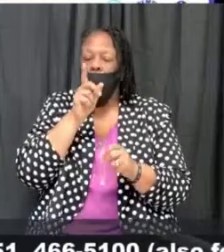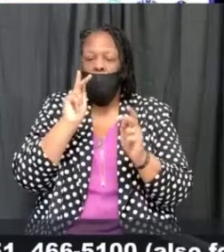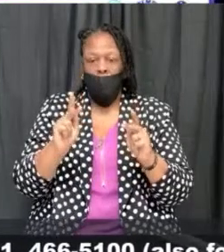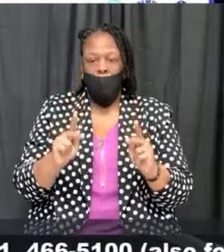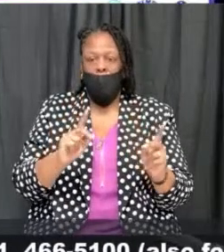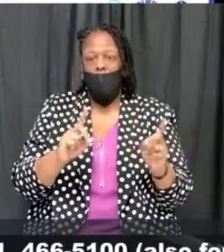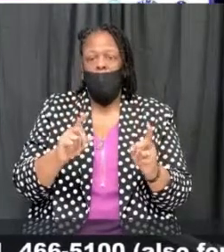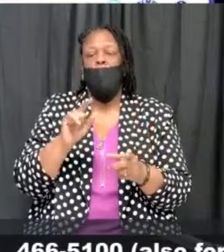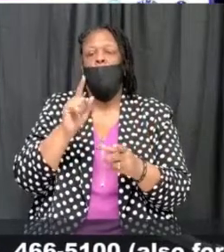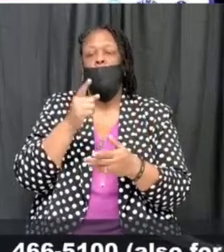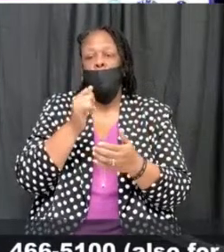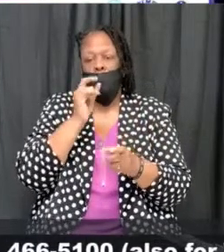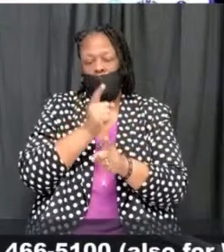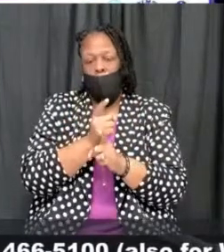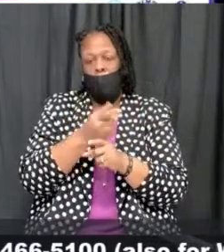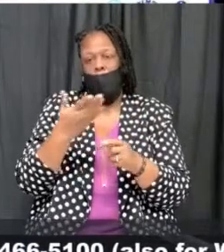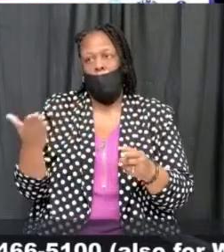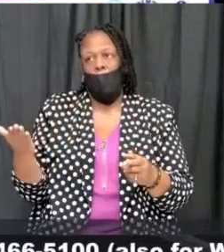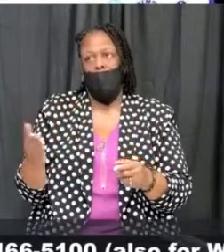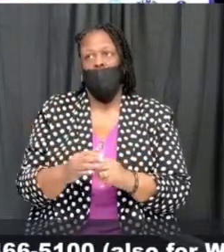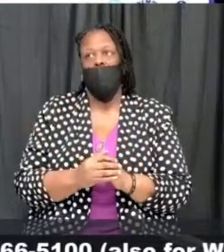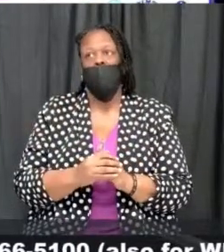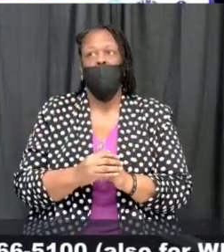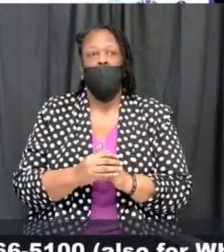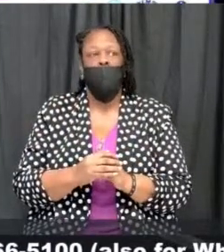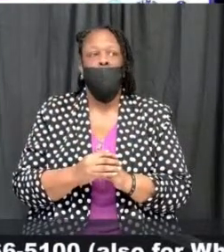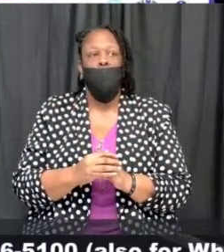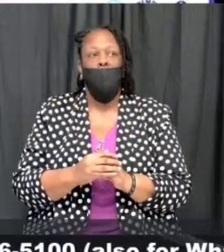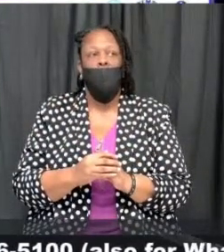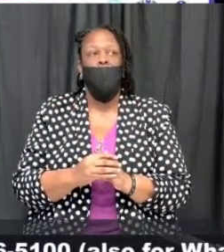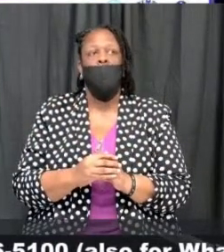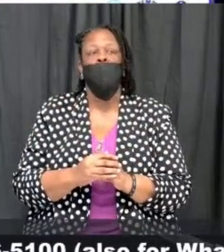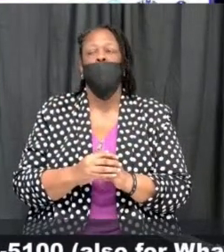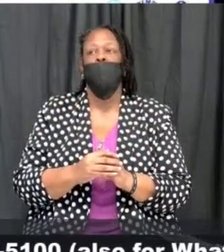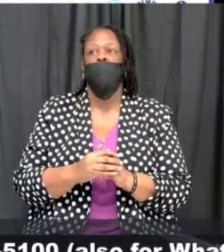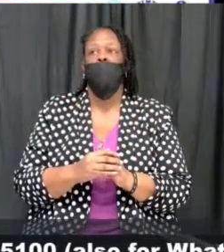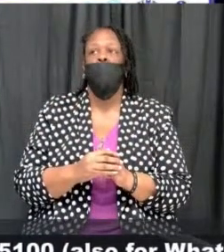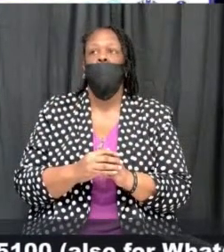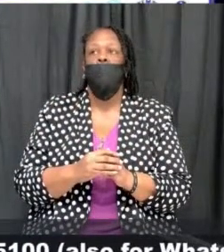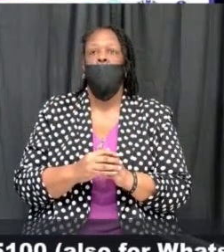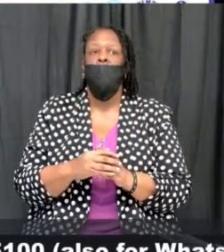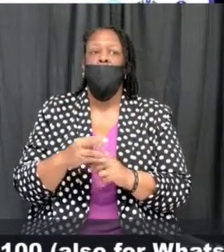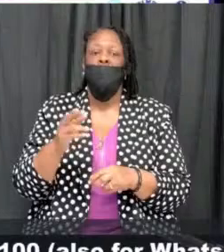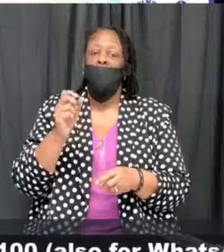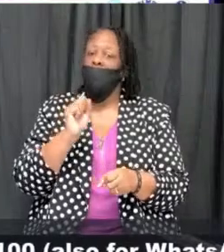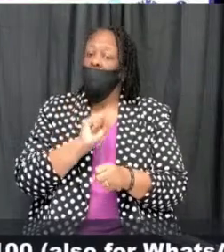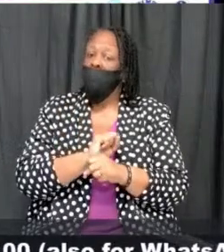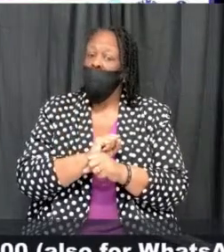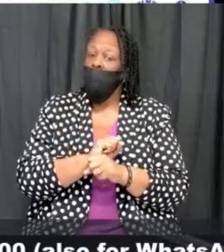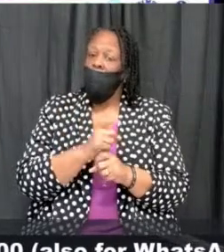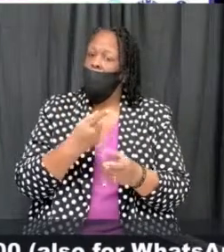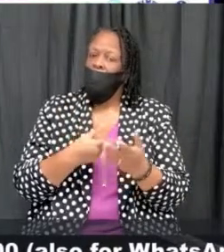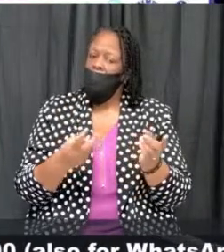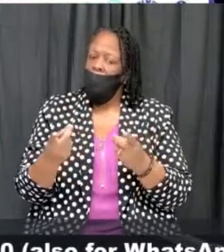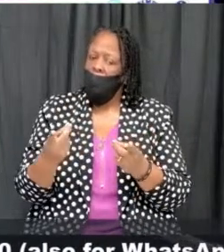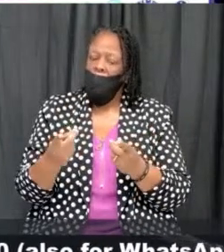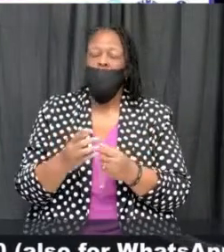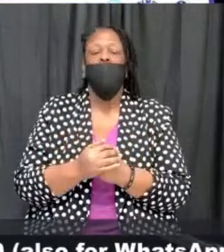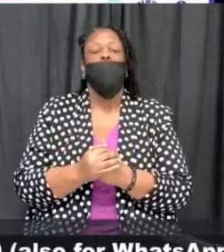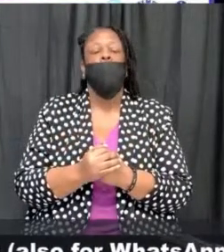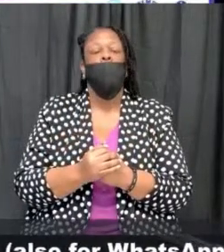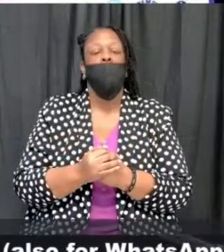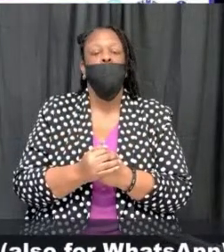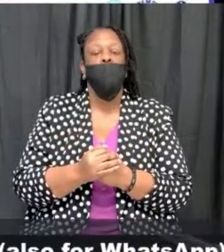The powers and duties of the National COVID-19 Task Force are as follows. 1.